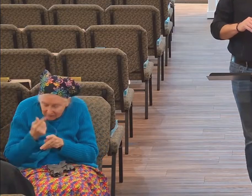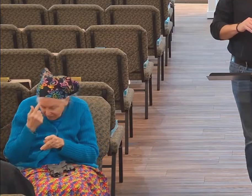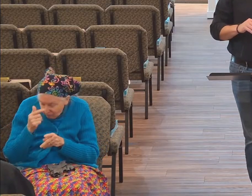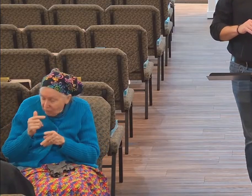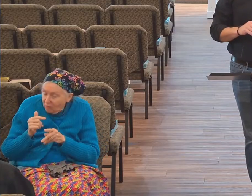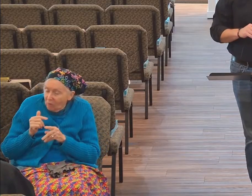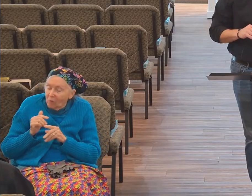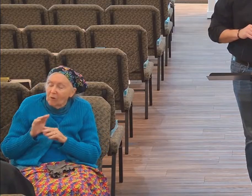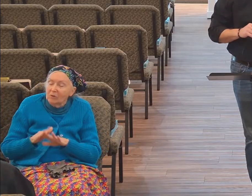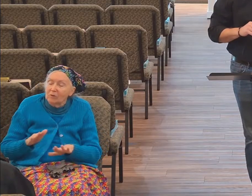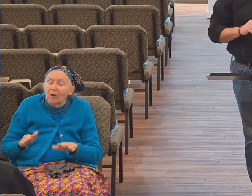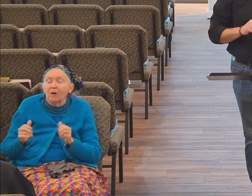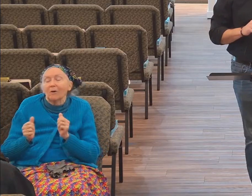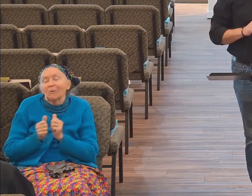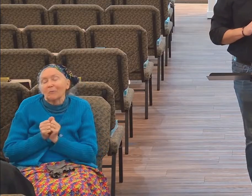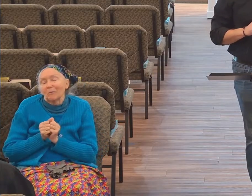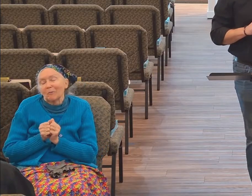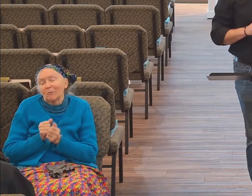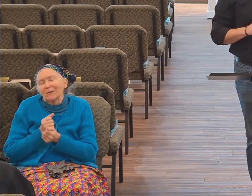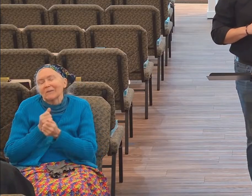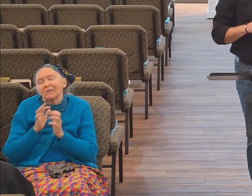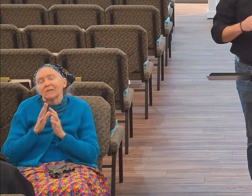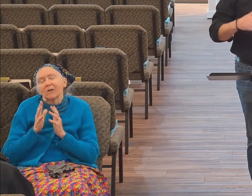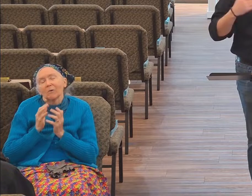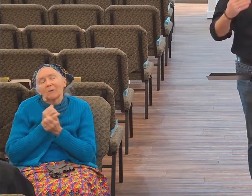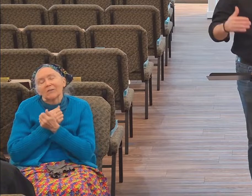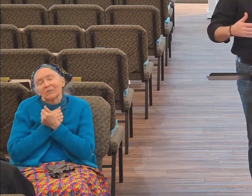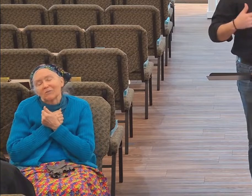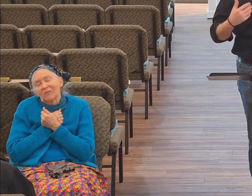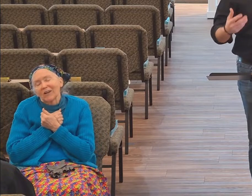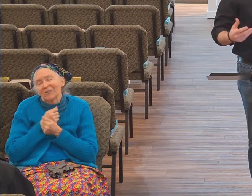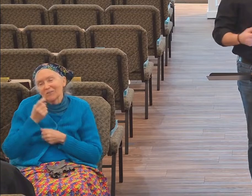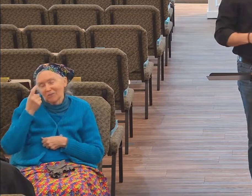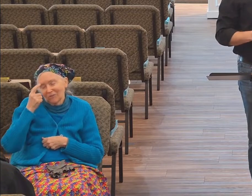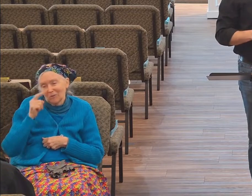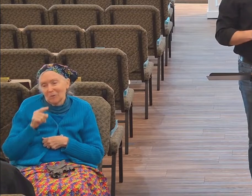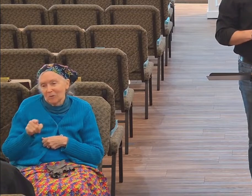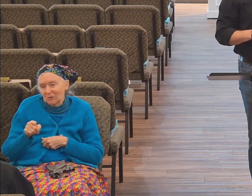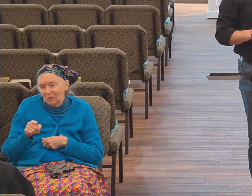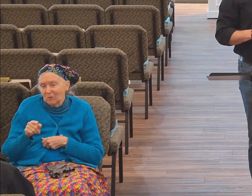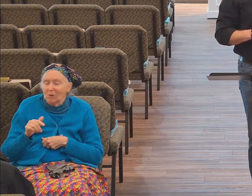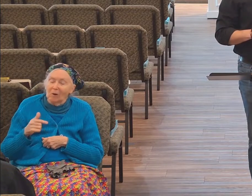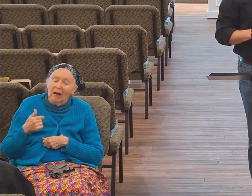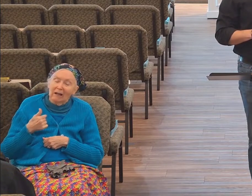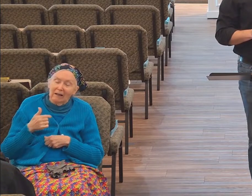such affection for you. Do you see the words that he's using here?